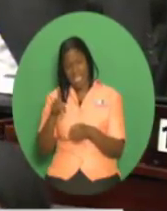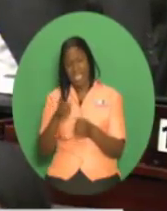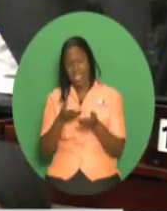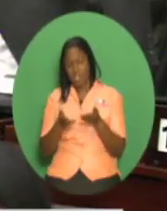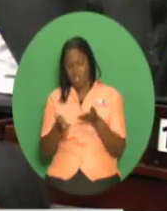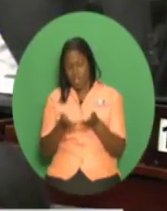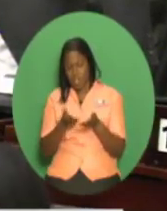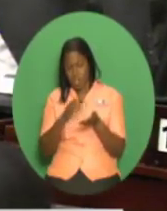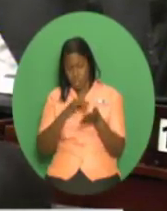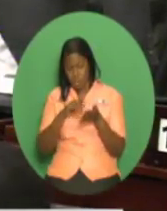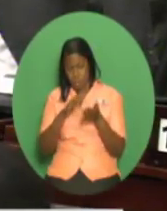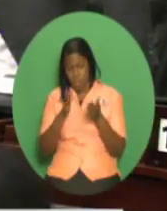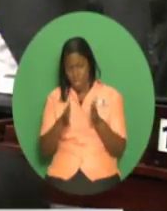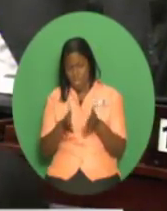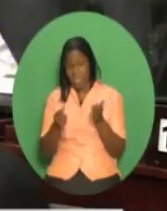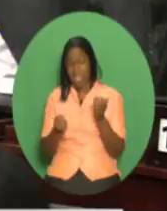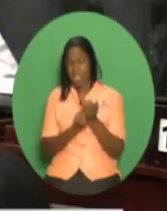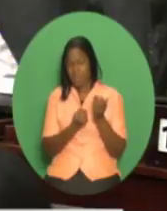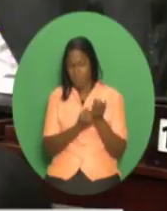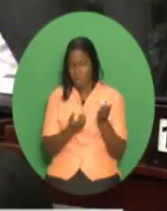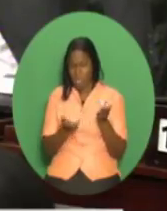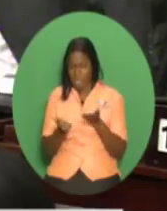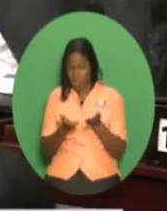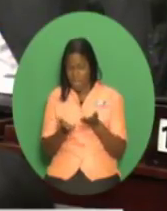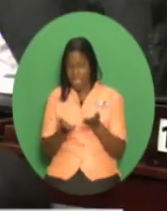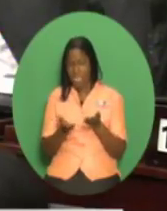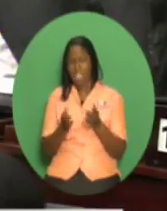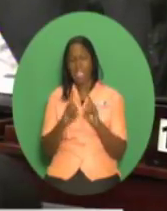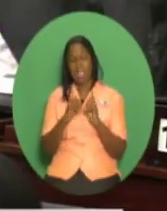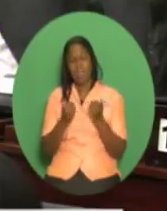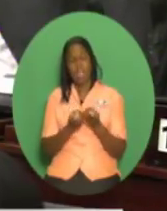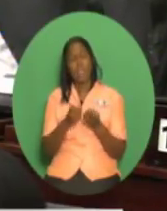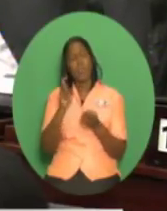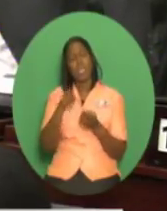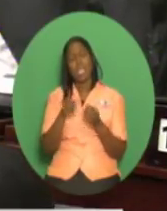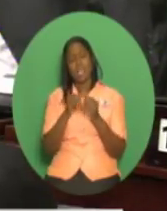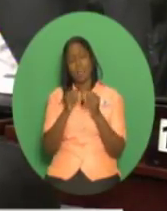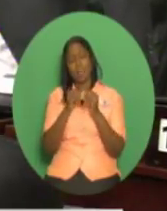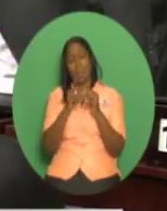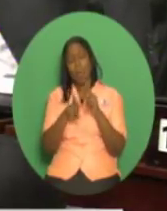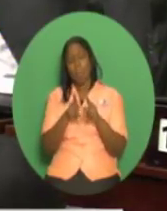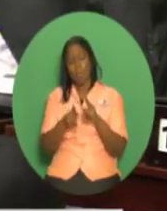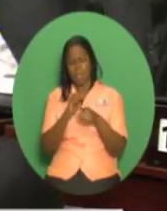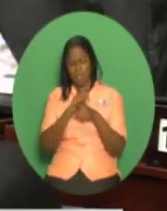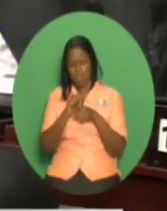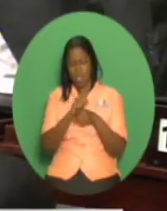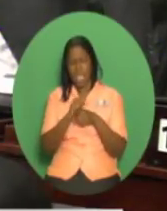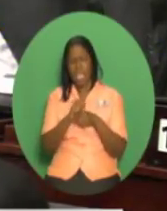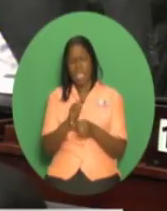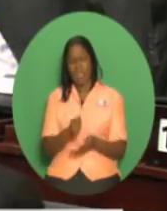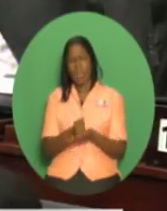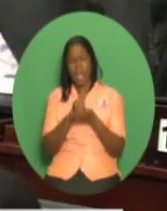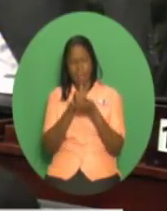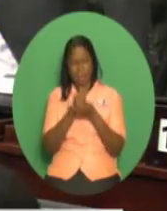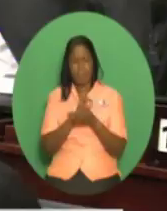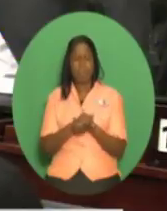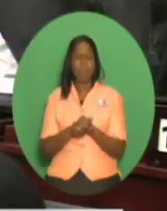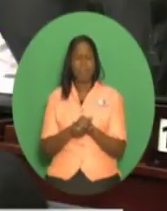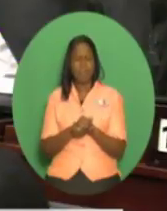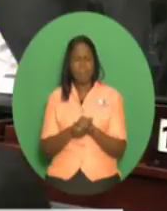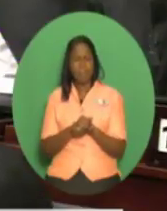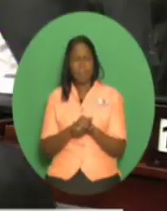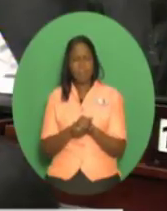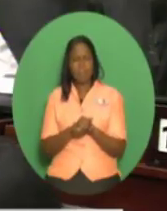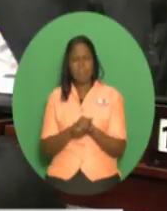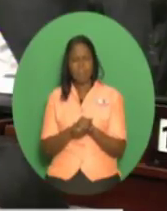more persons who are qualified and trained to assist in this area. Recently, we have put